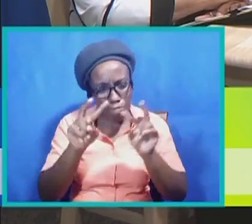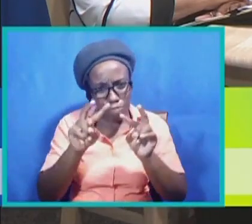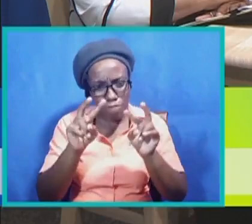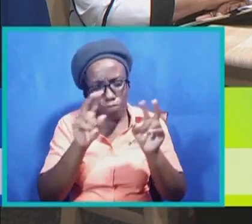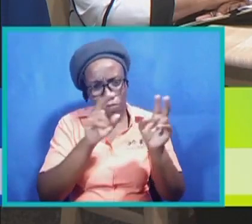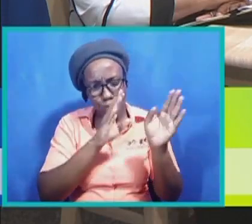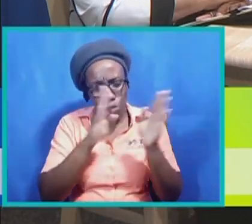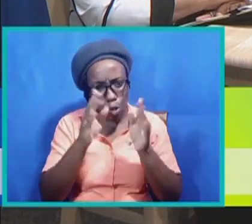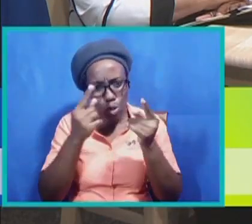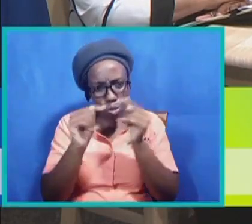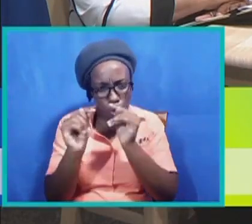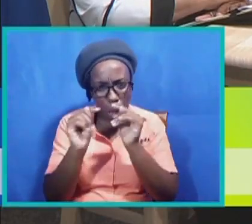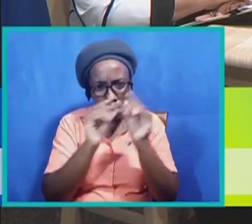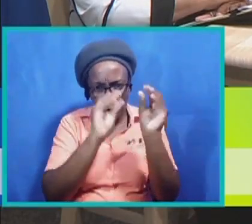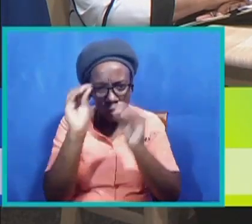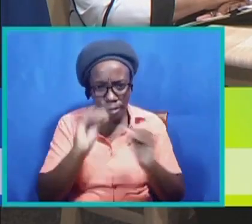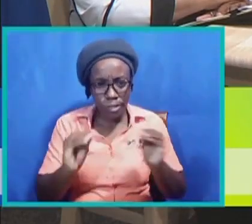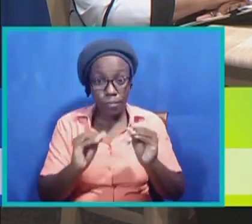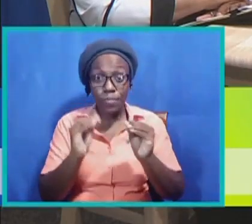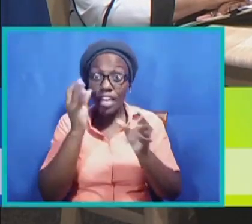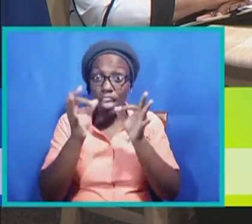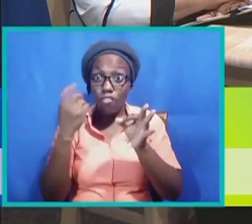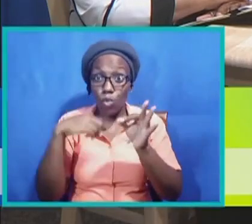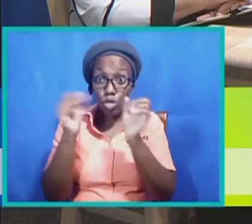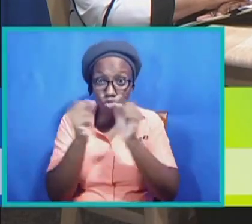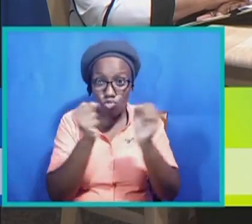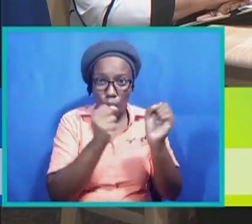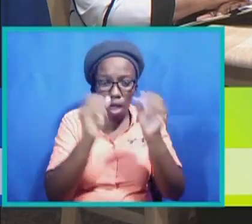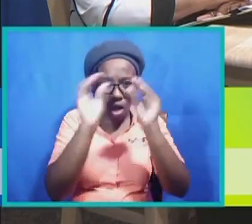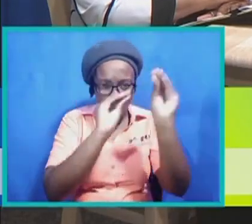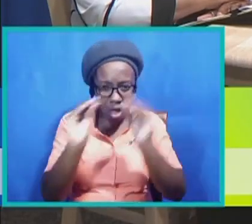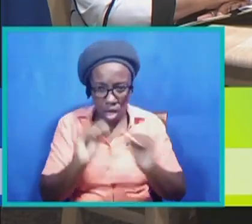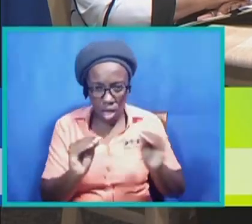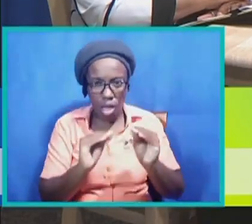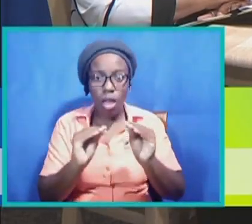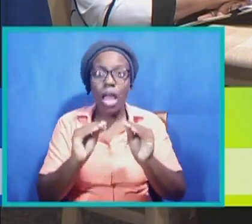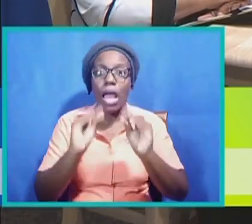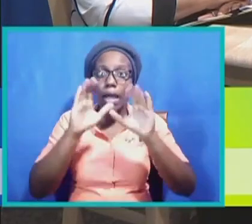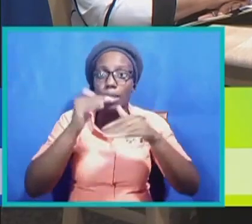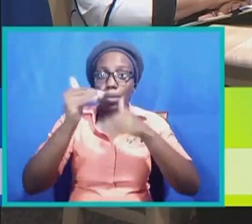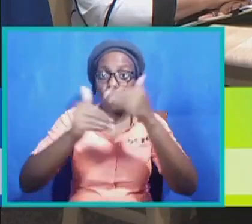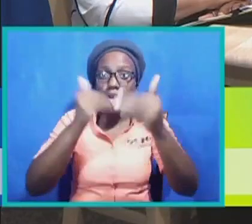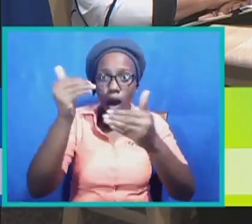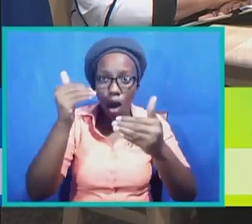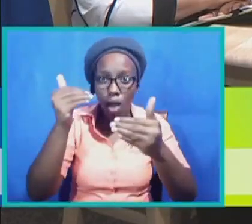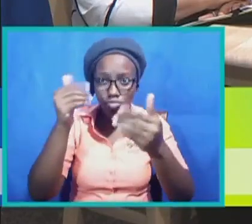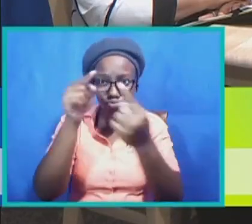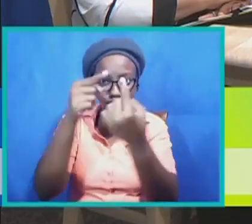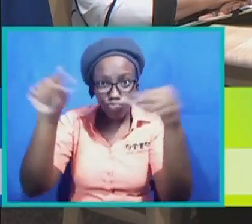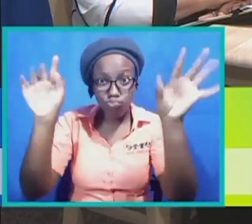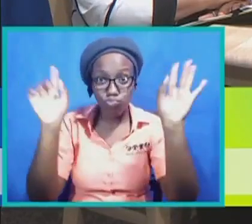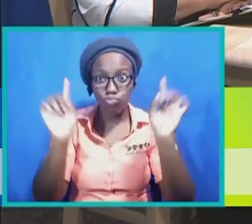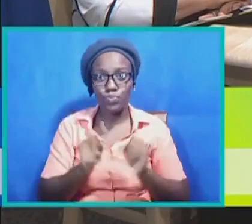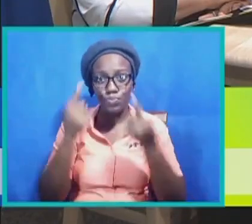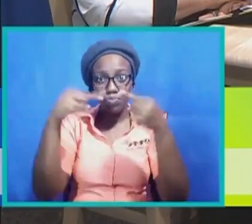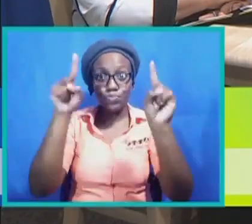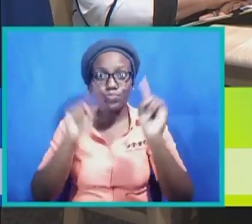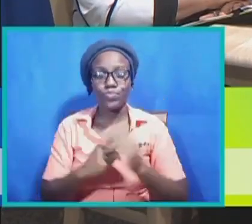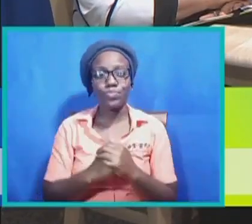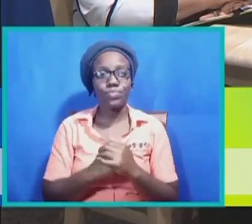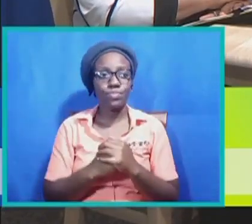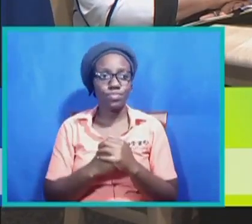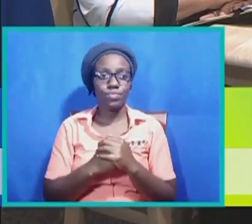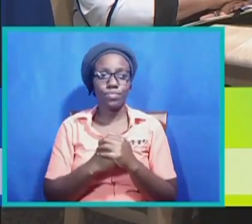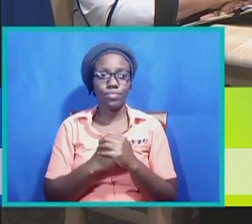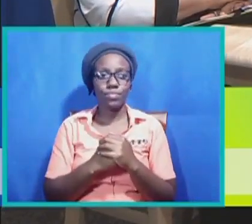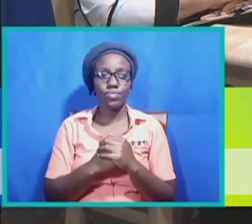get there, we can have those desired outcomes that we want. And it seems, Mr. Citron, as though you got the question, because